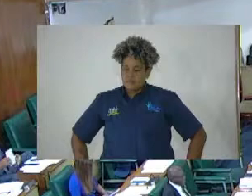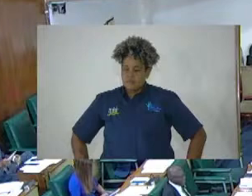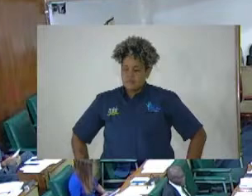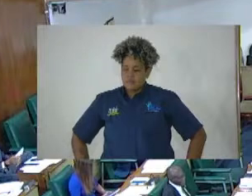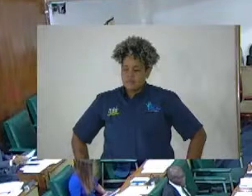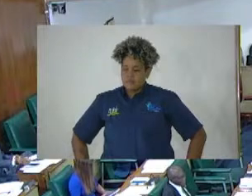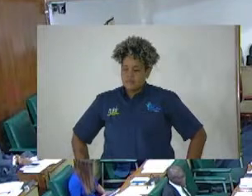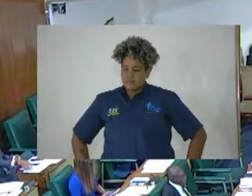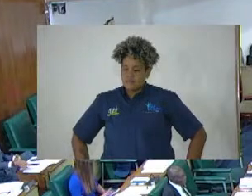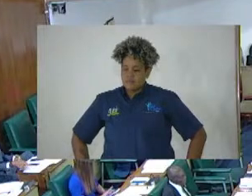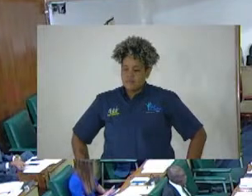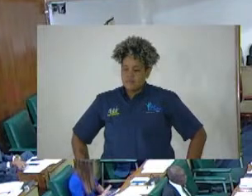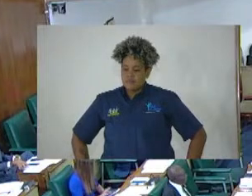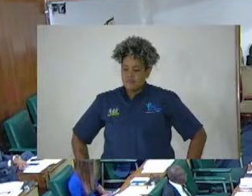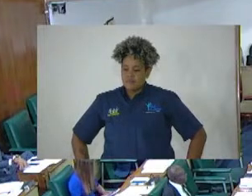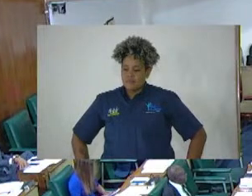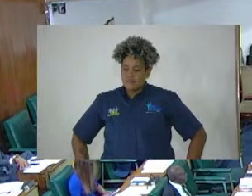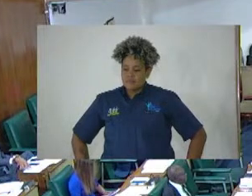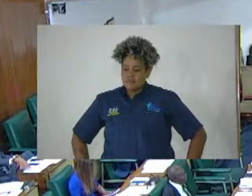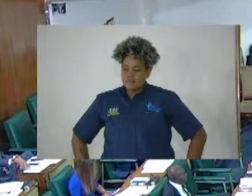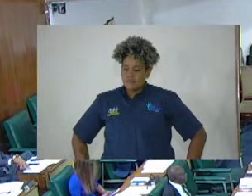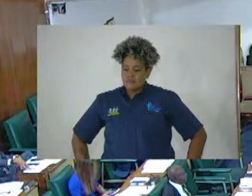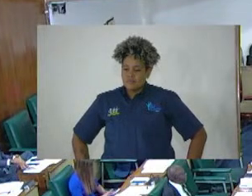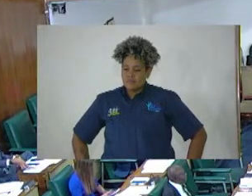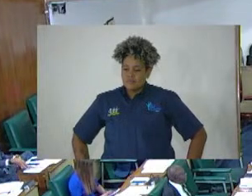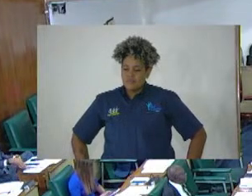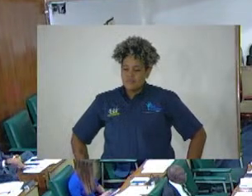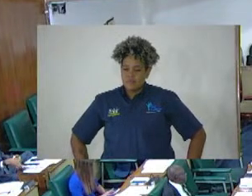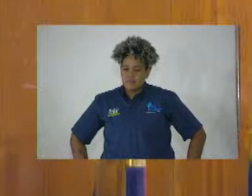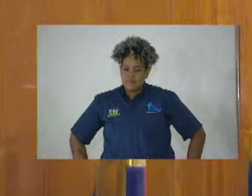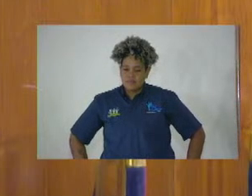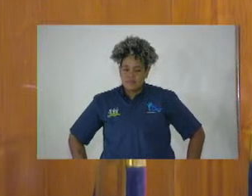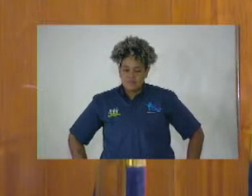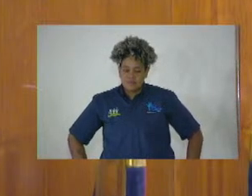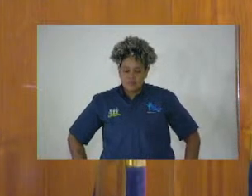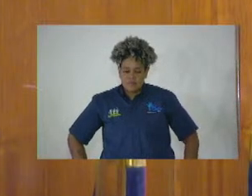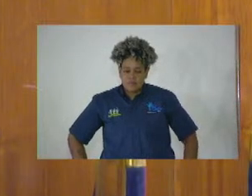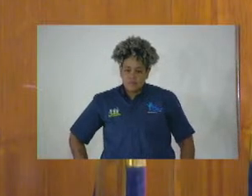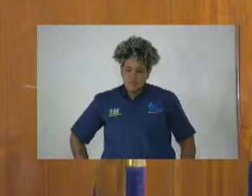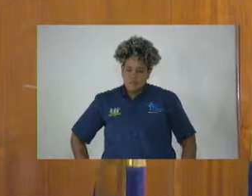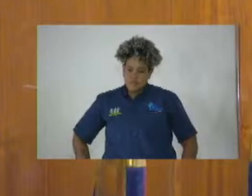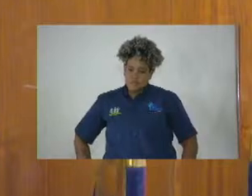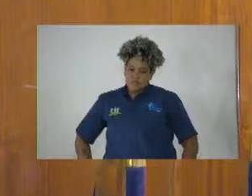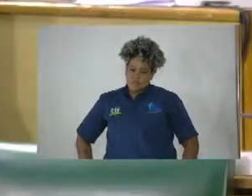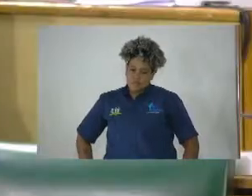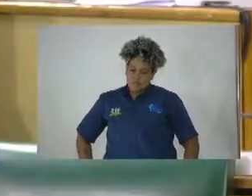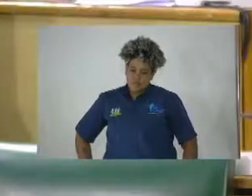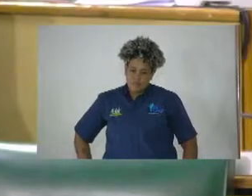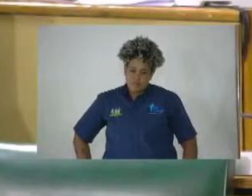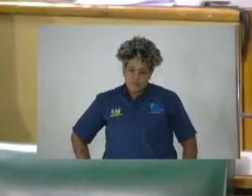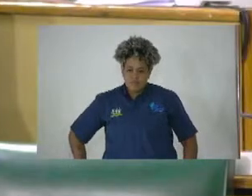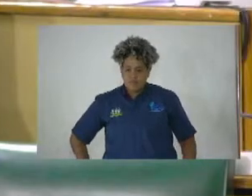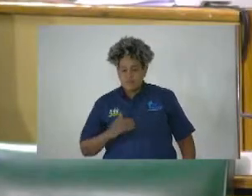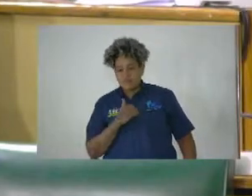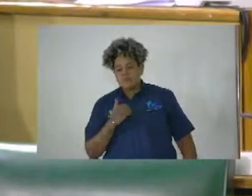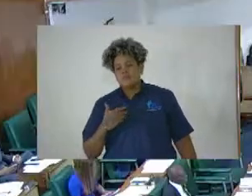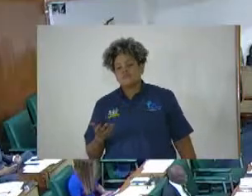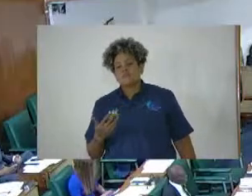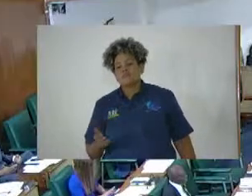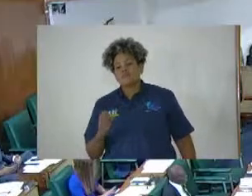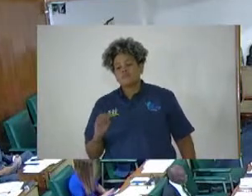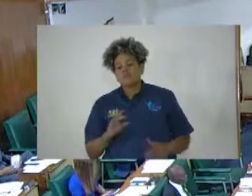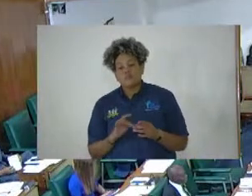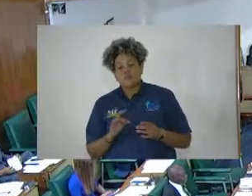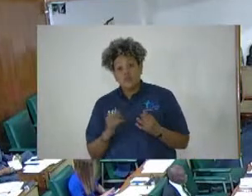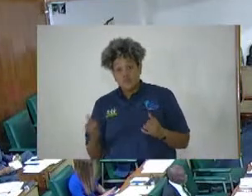no. I beg to move that you put the resolution. Member, you want to put the